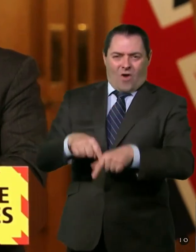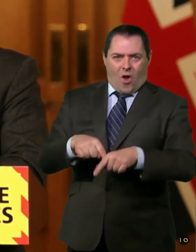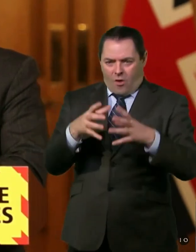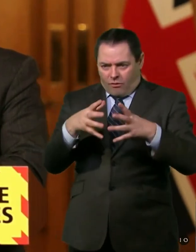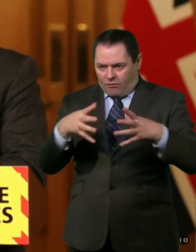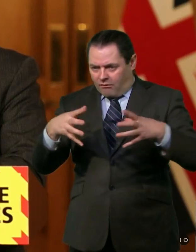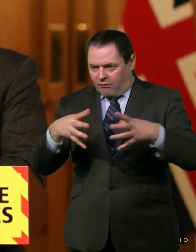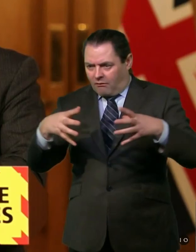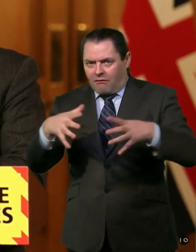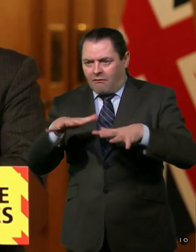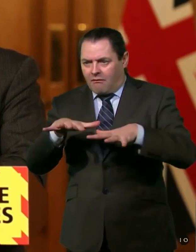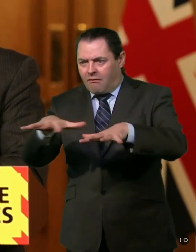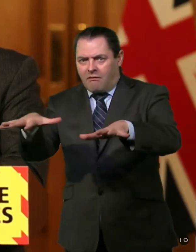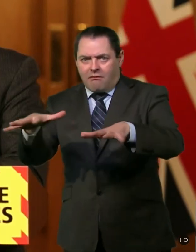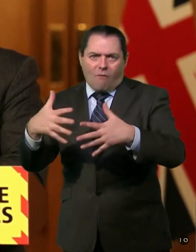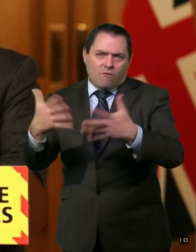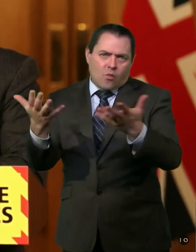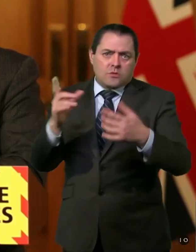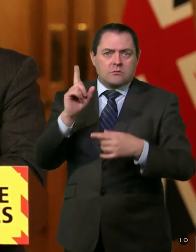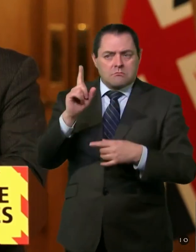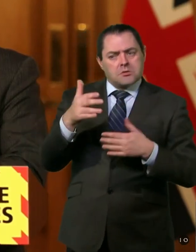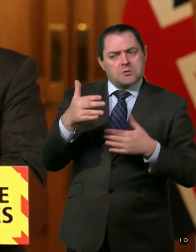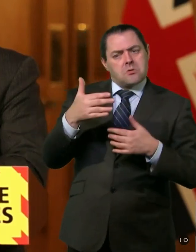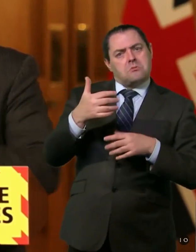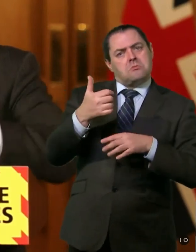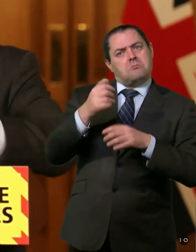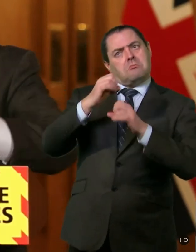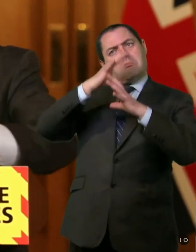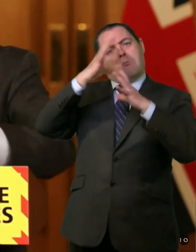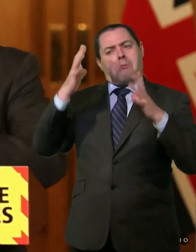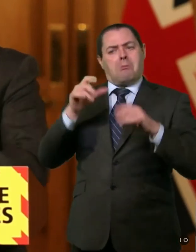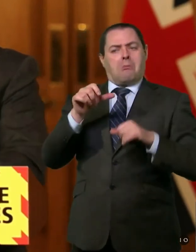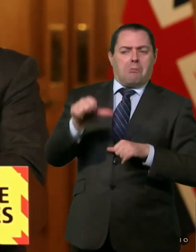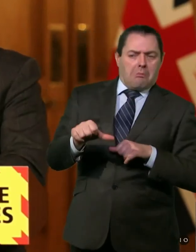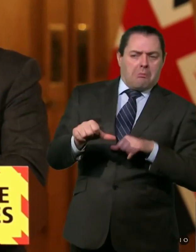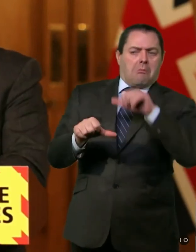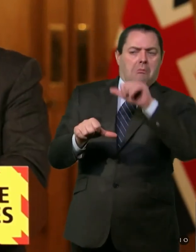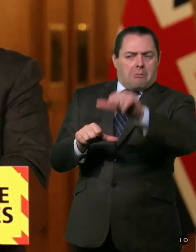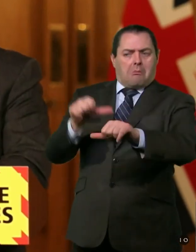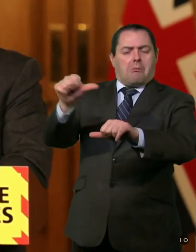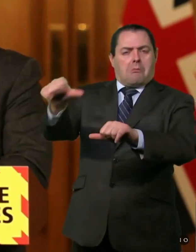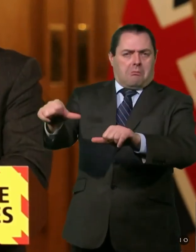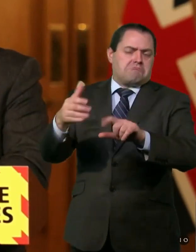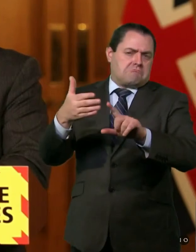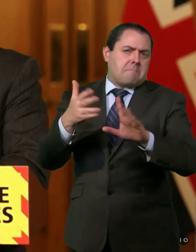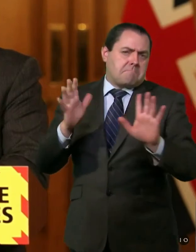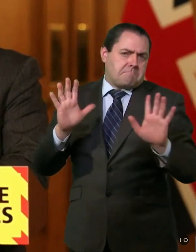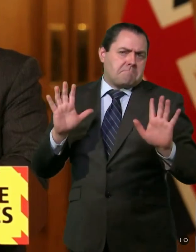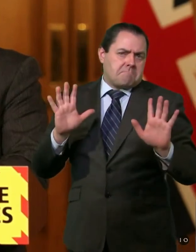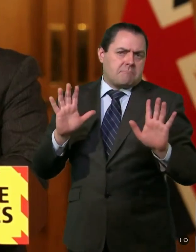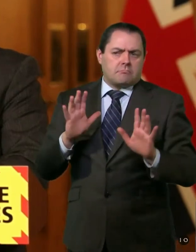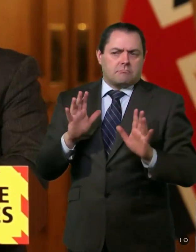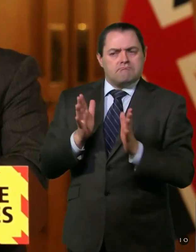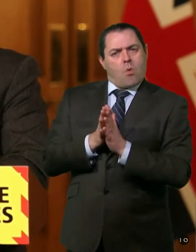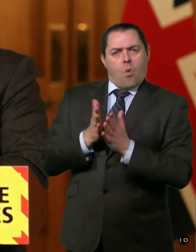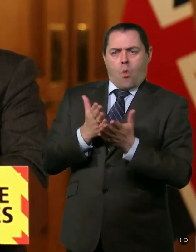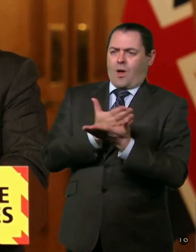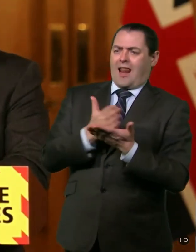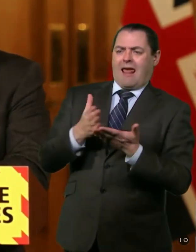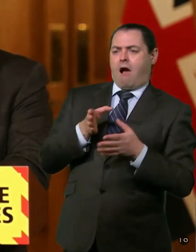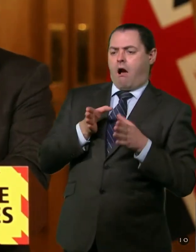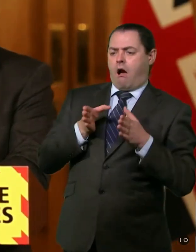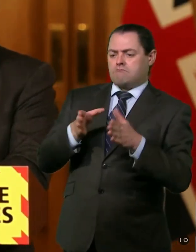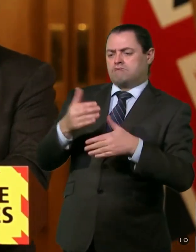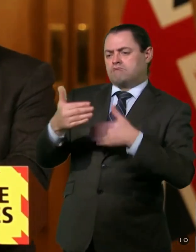hoping to set out on February the 22nd. More of a roadmap for everybody to think about. In terms